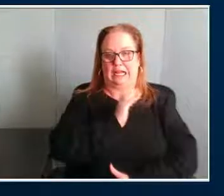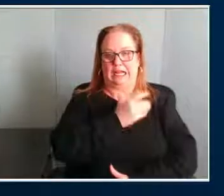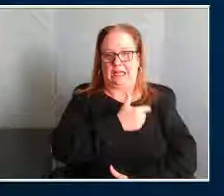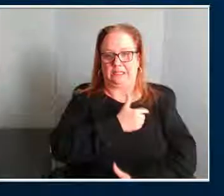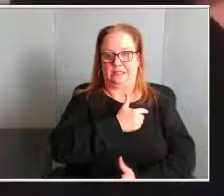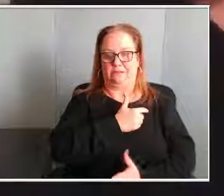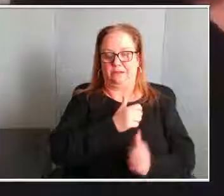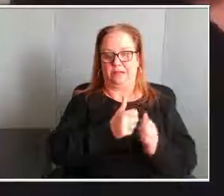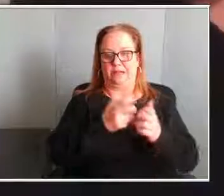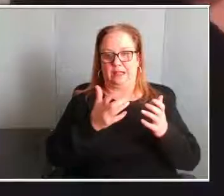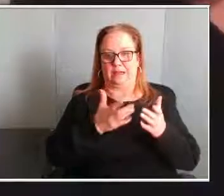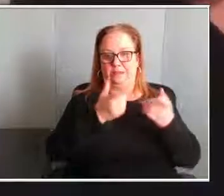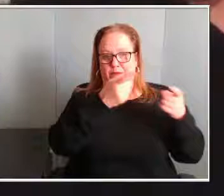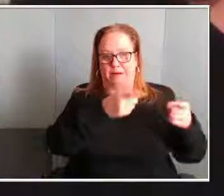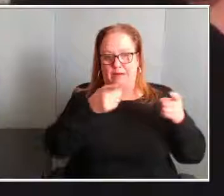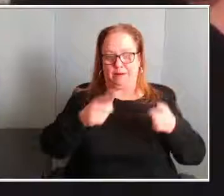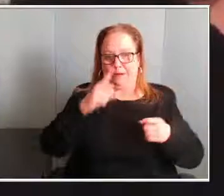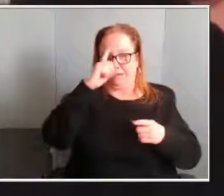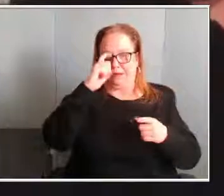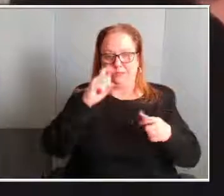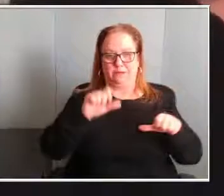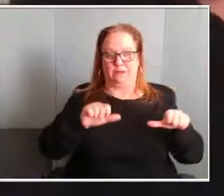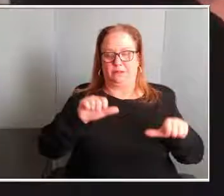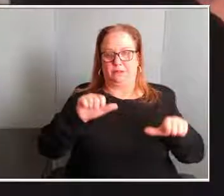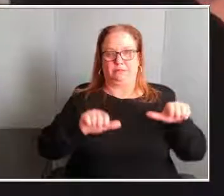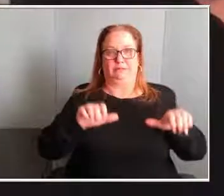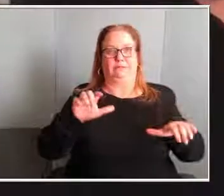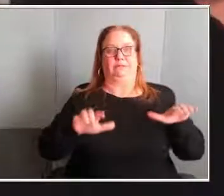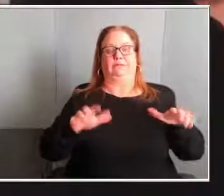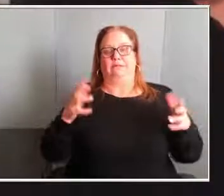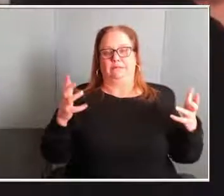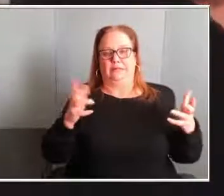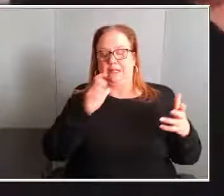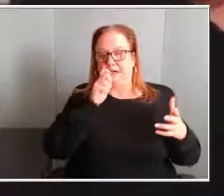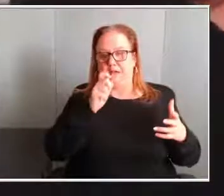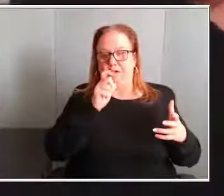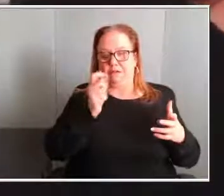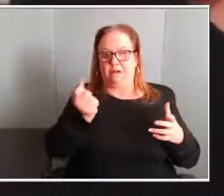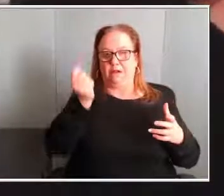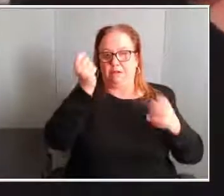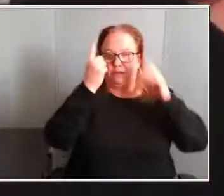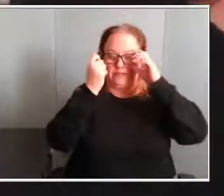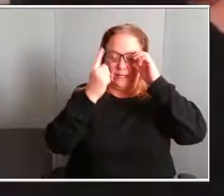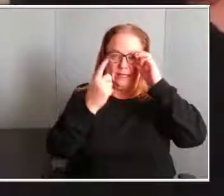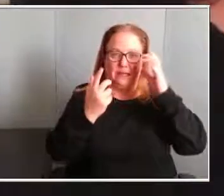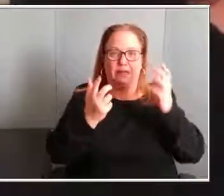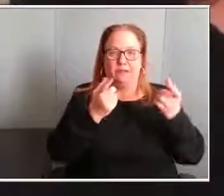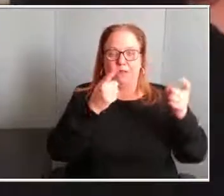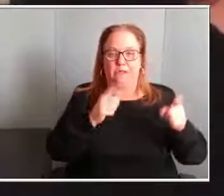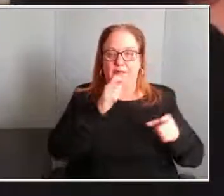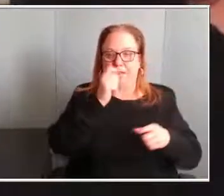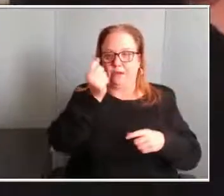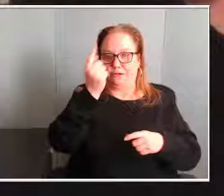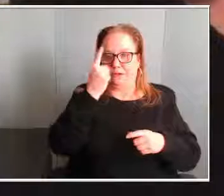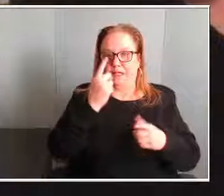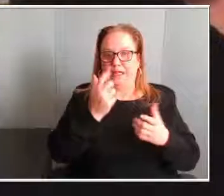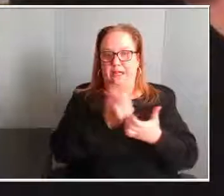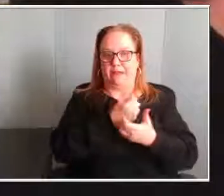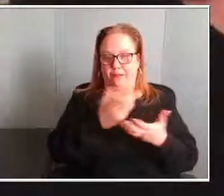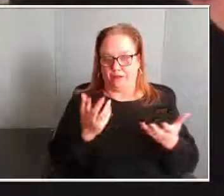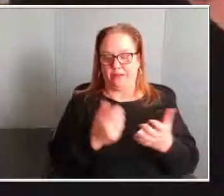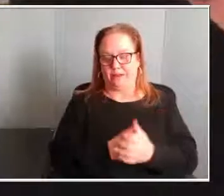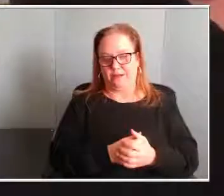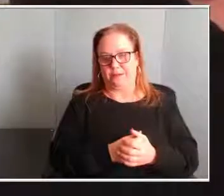a lot of this stuff, because we were just not really thinking straight and didn't really understand